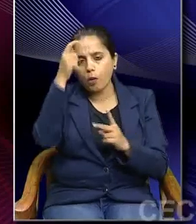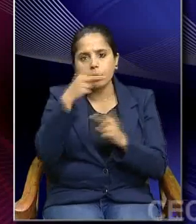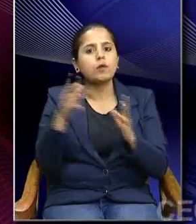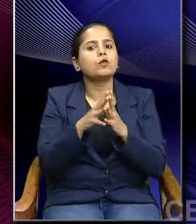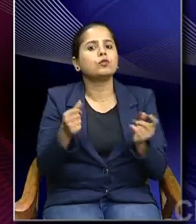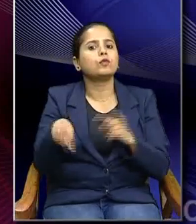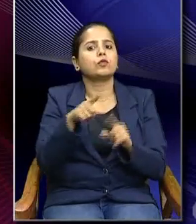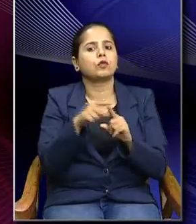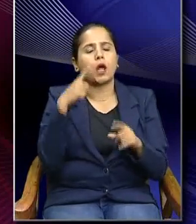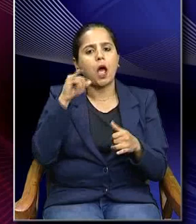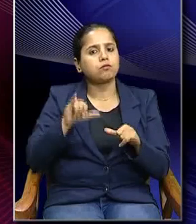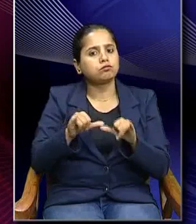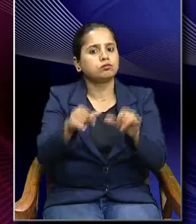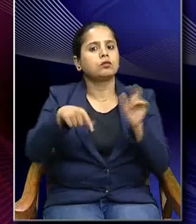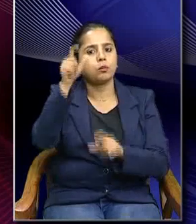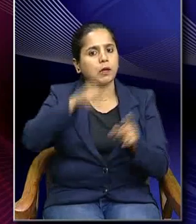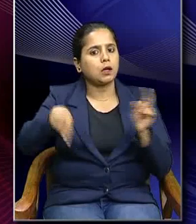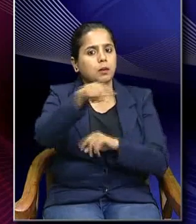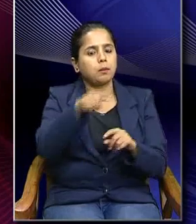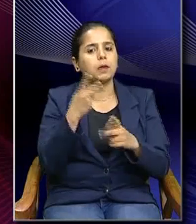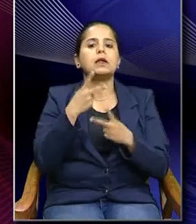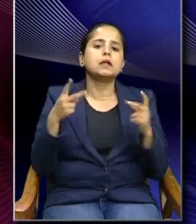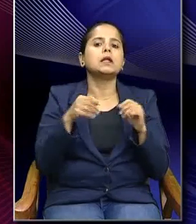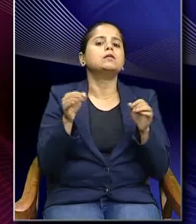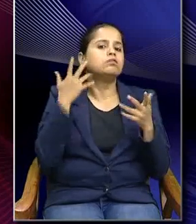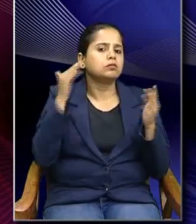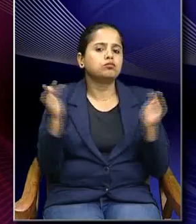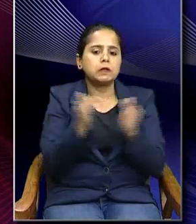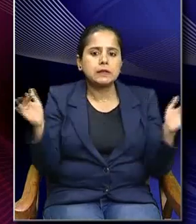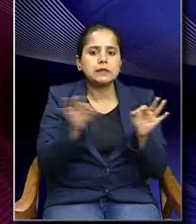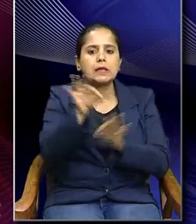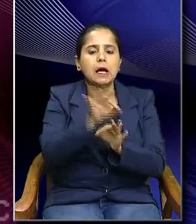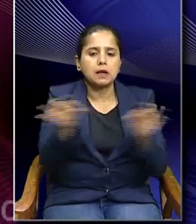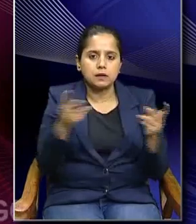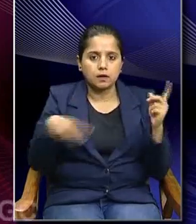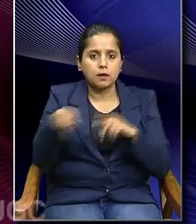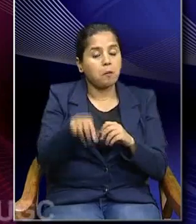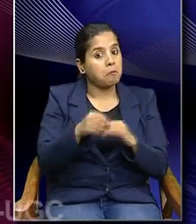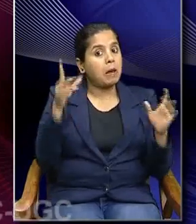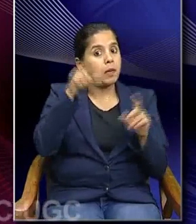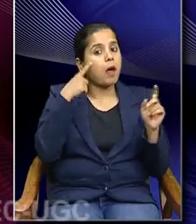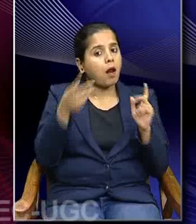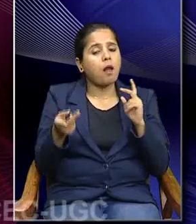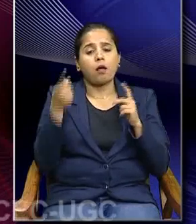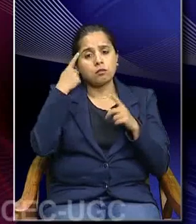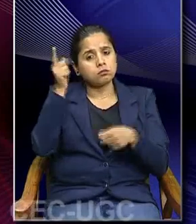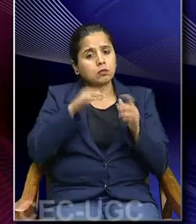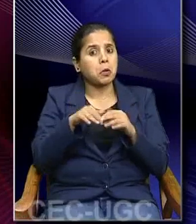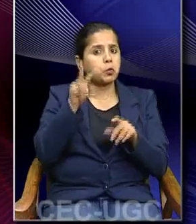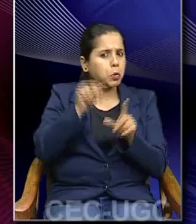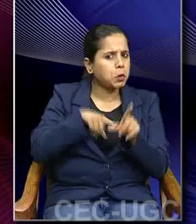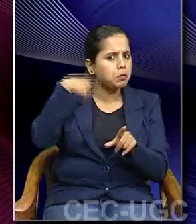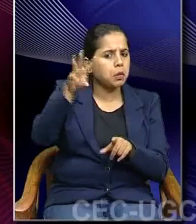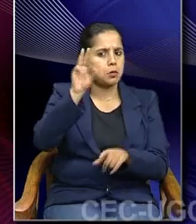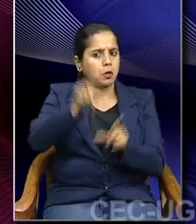by adjusting population size and structure. So there's a lot of forecasting, so next 20 years, next